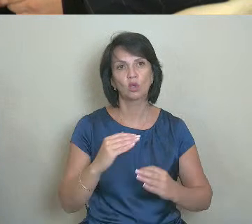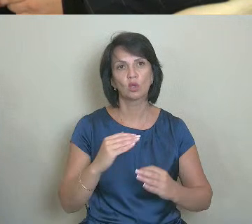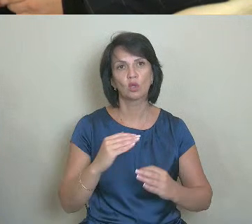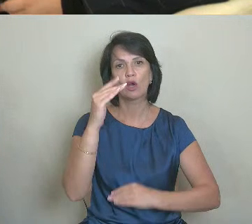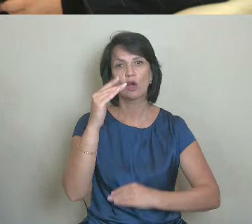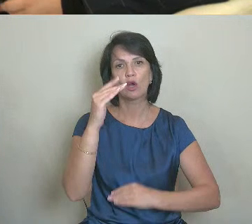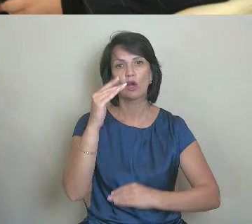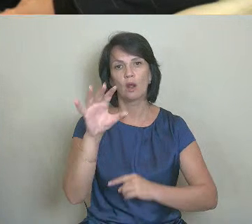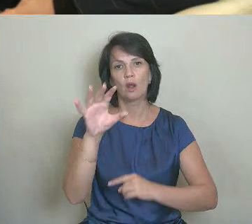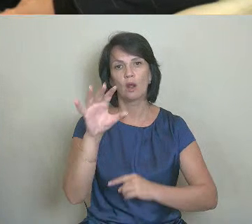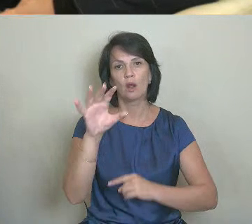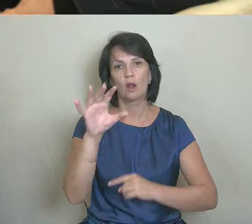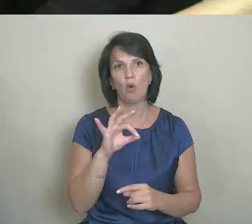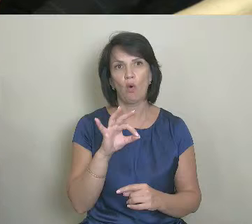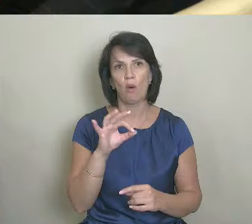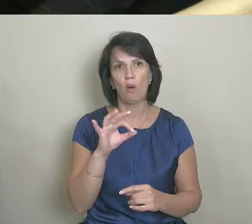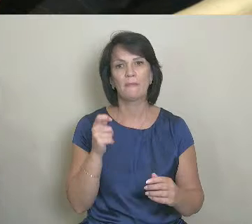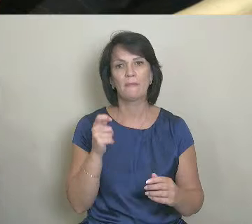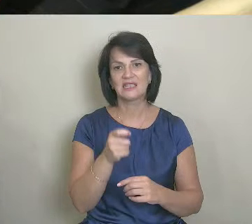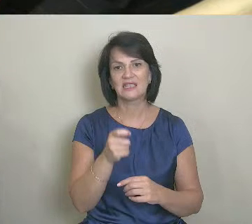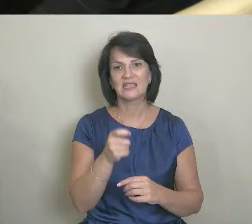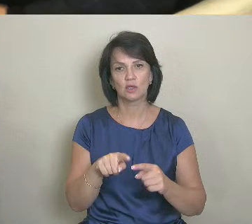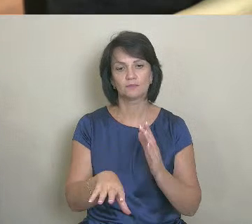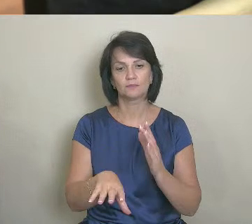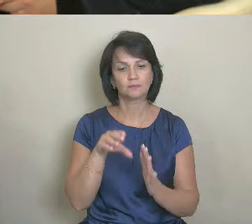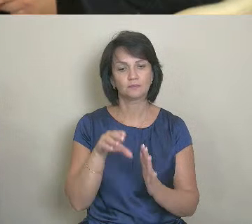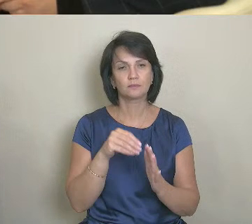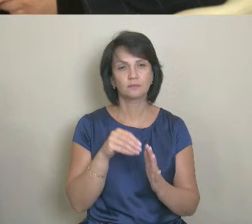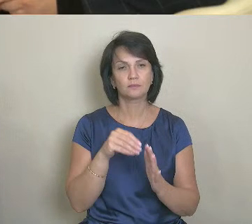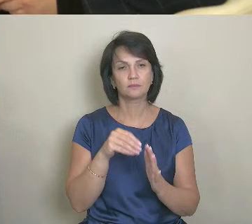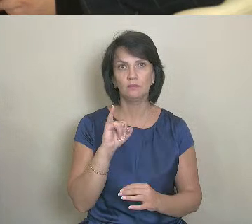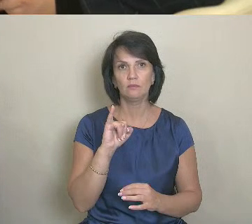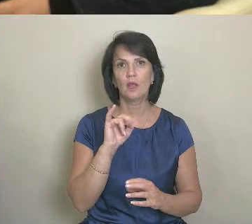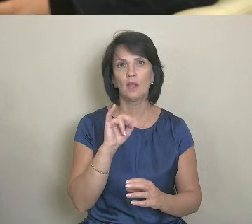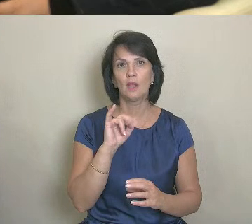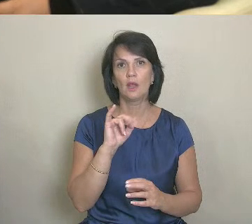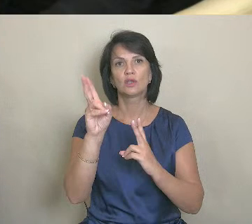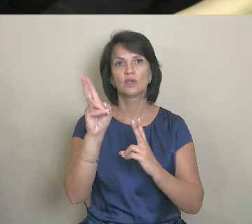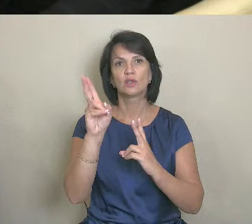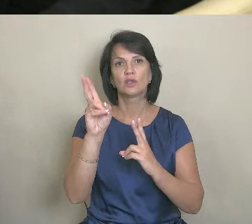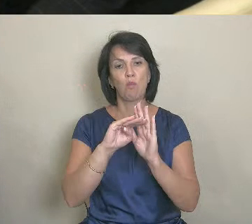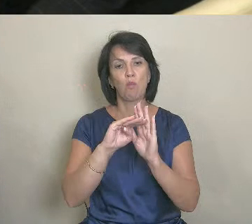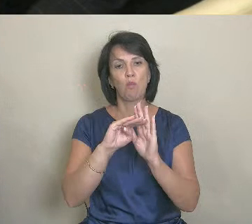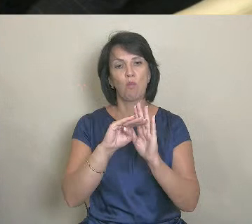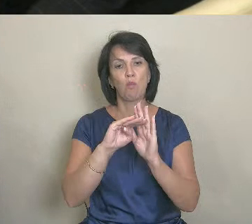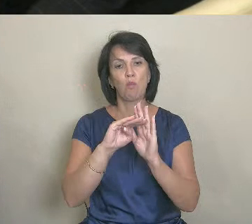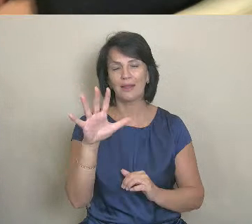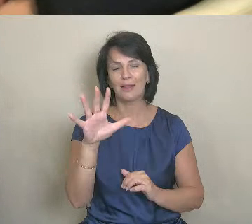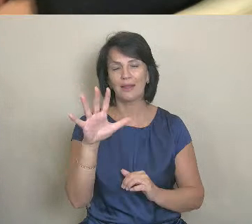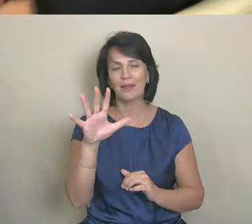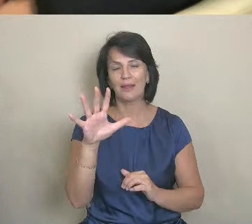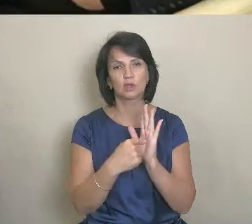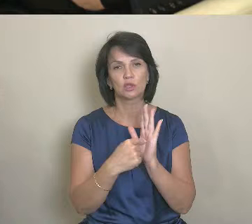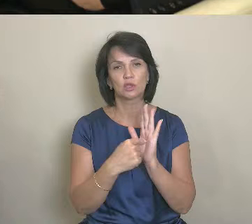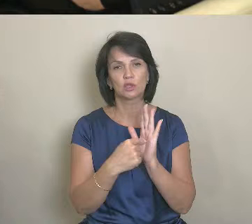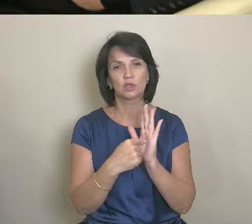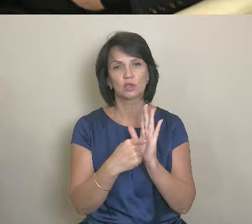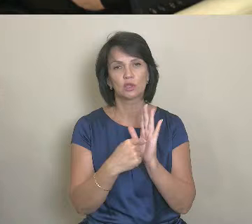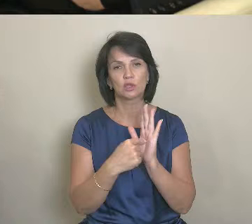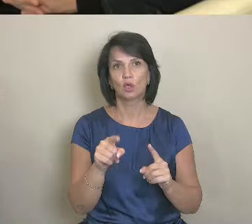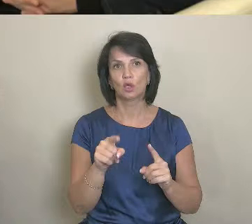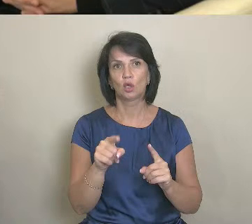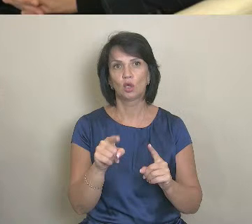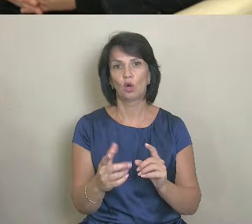contesting the resolution of the Parliament on the elections, and paragraph 5 of